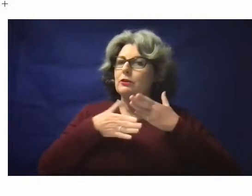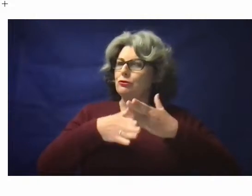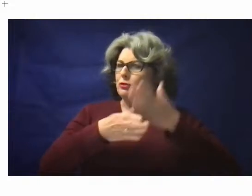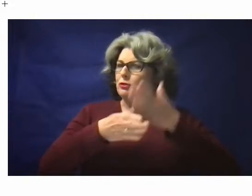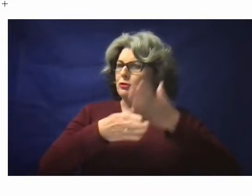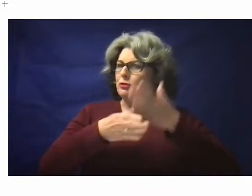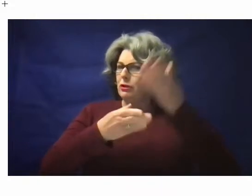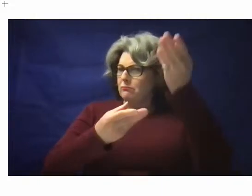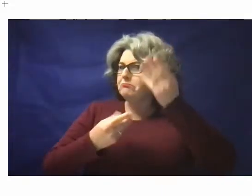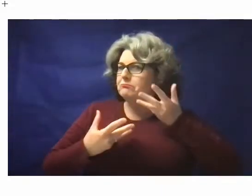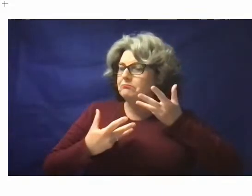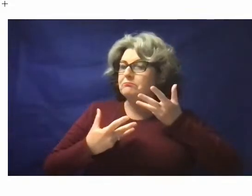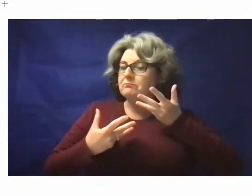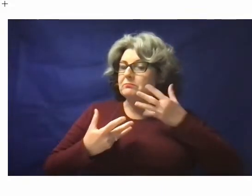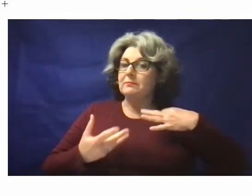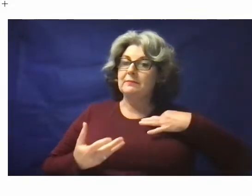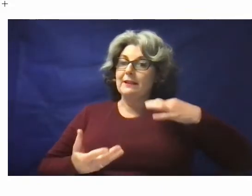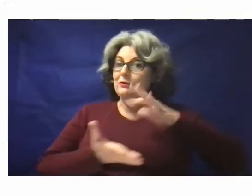in your application.